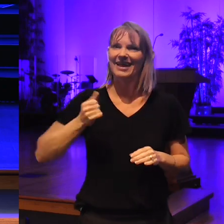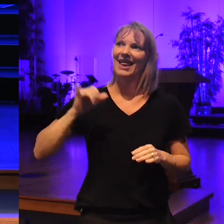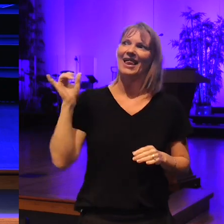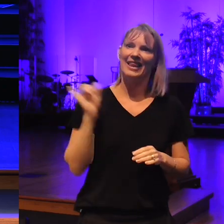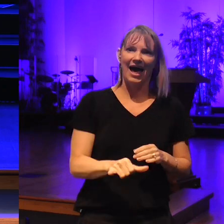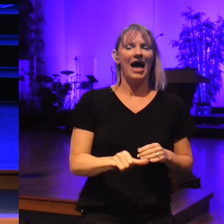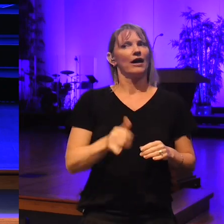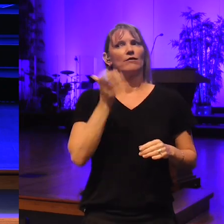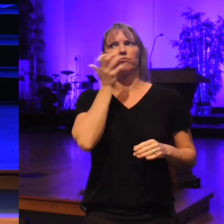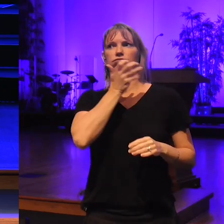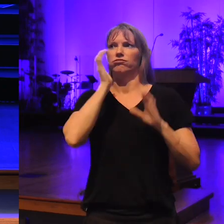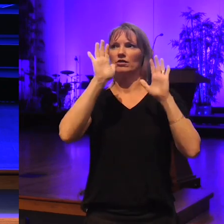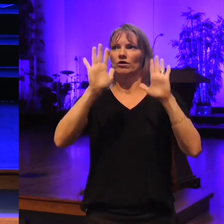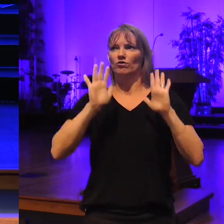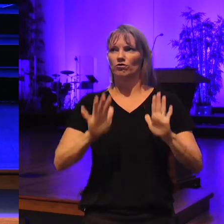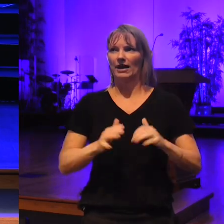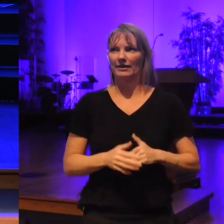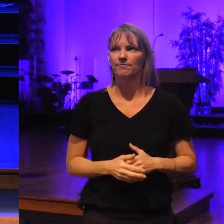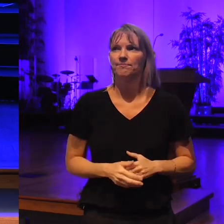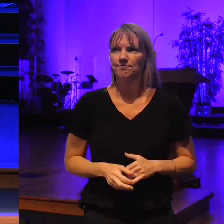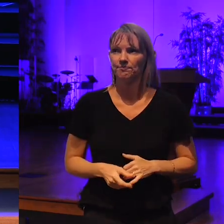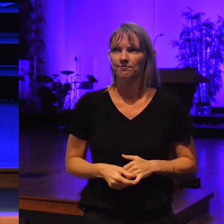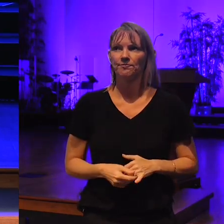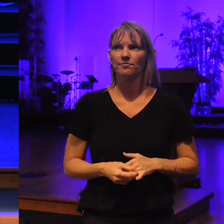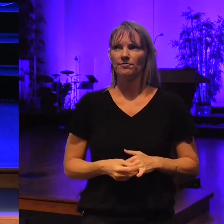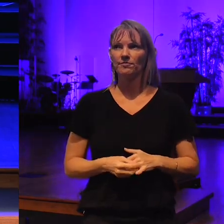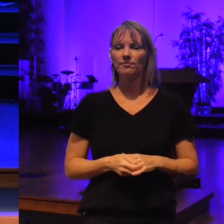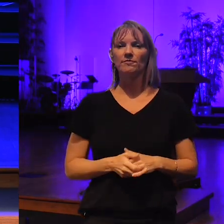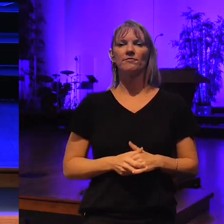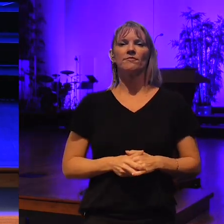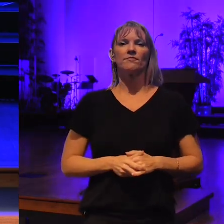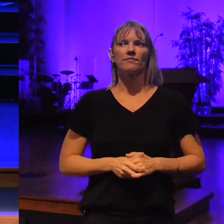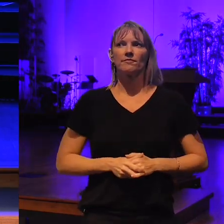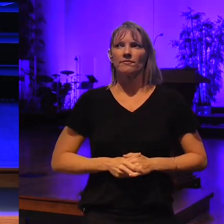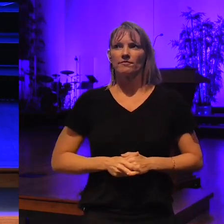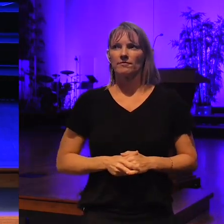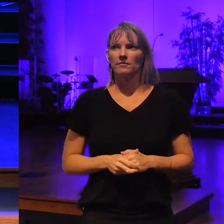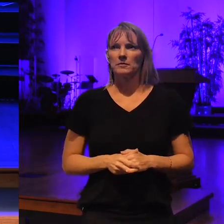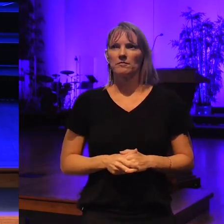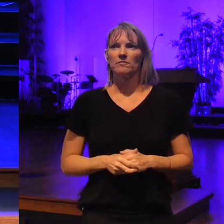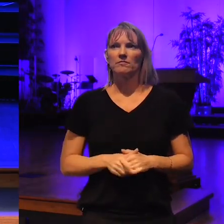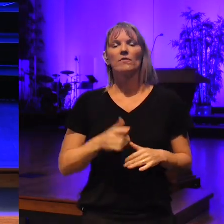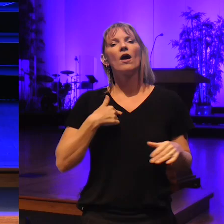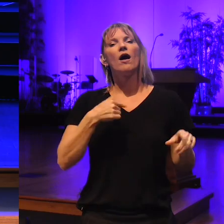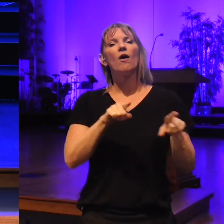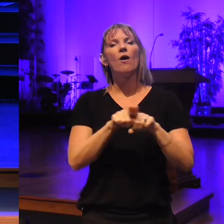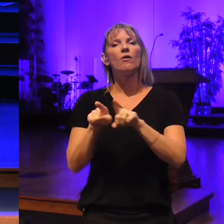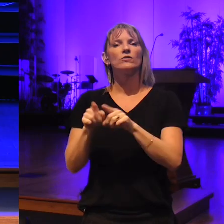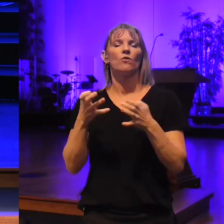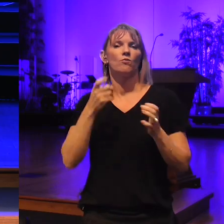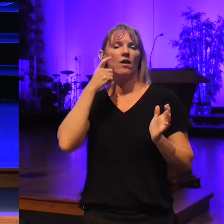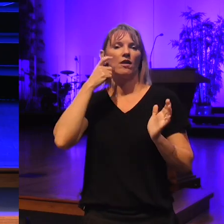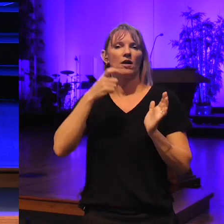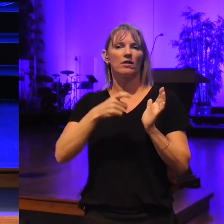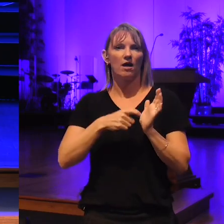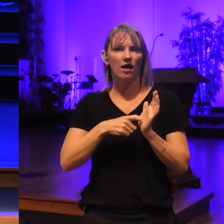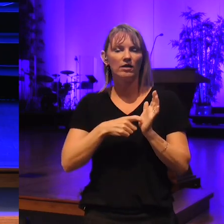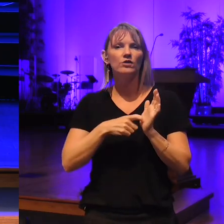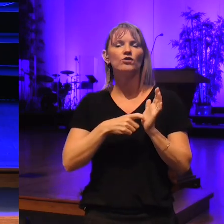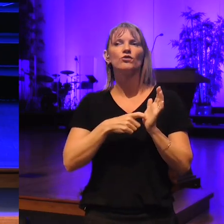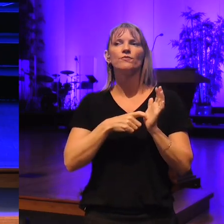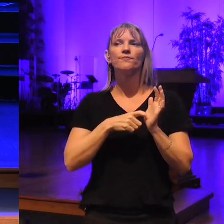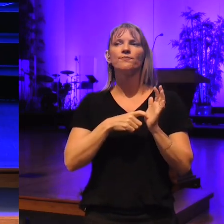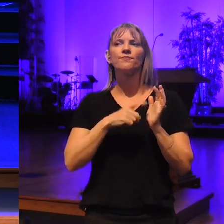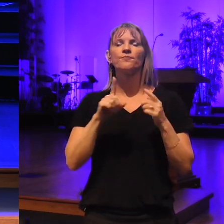was great. It was great. So I also want to acknowledge, when